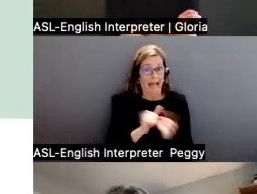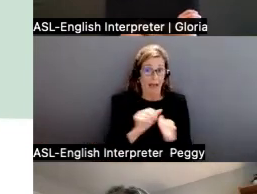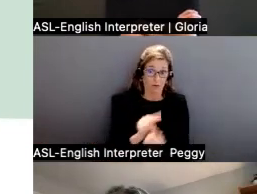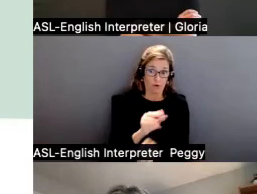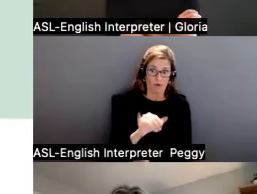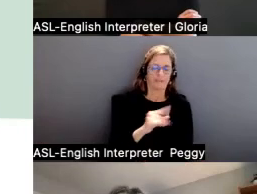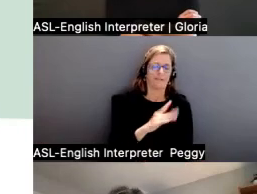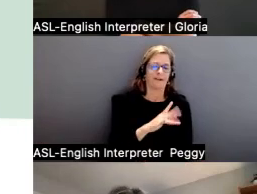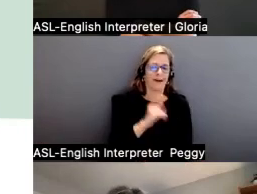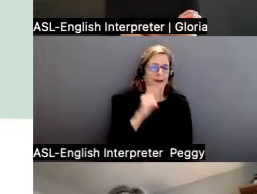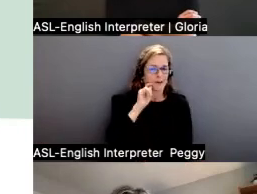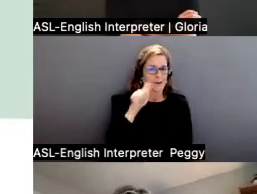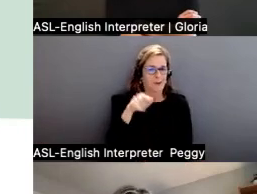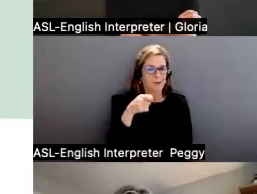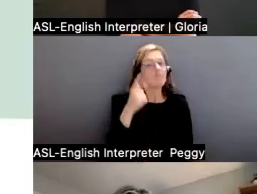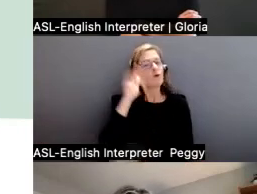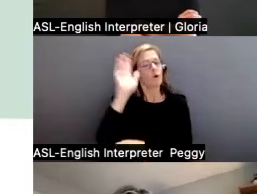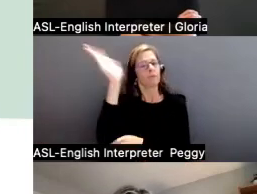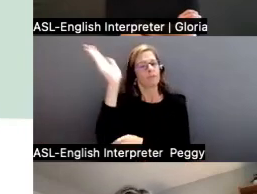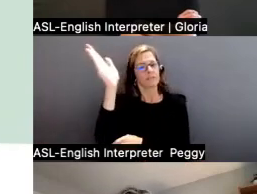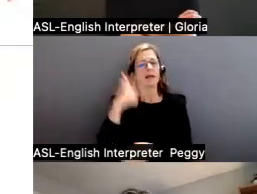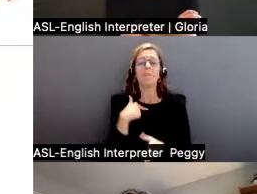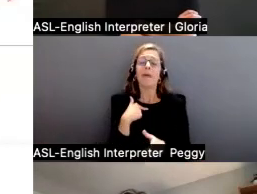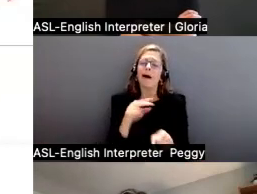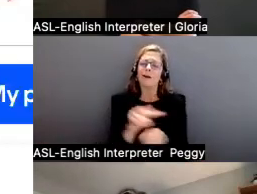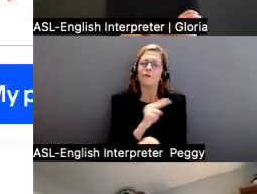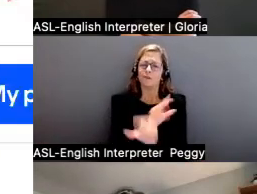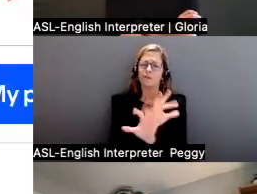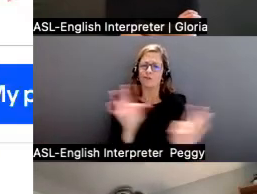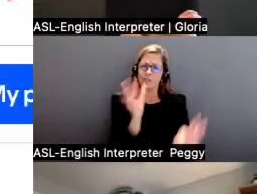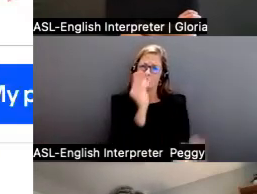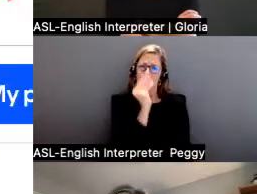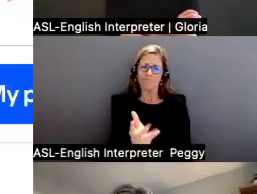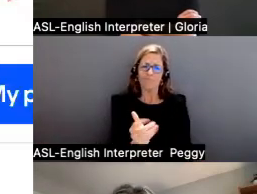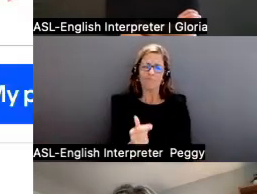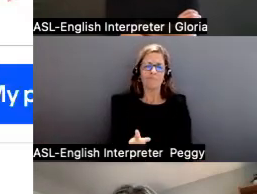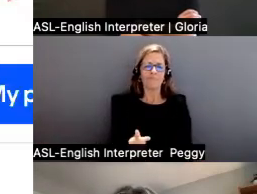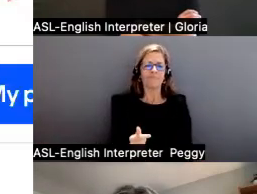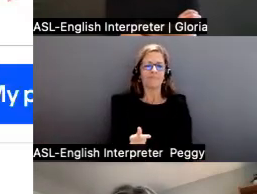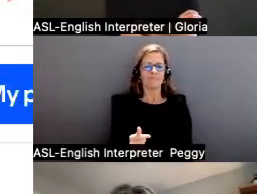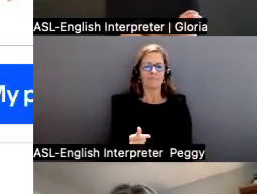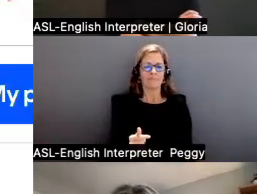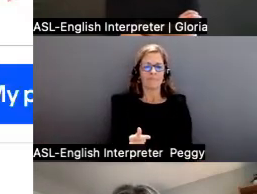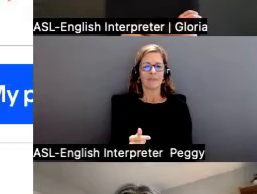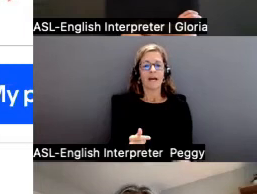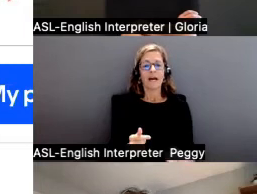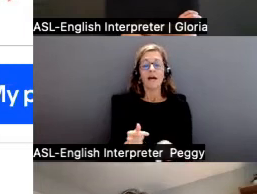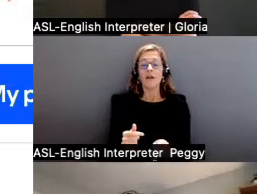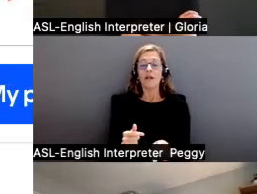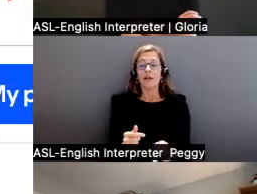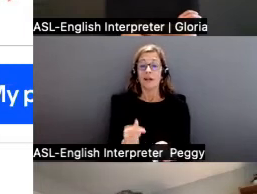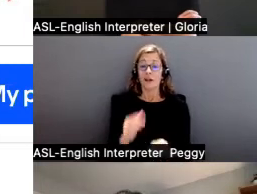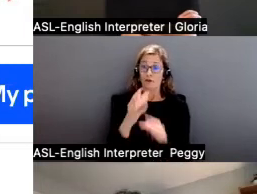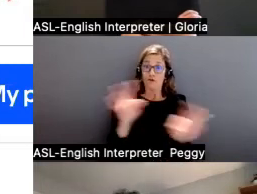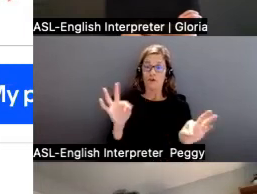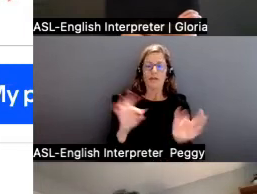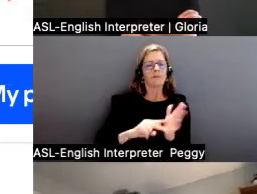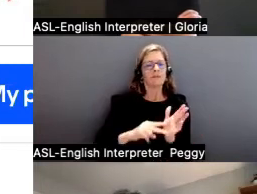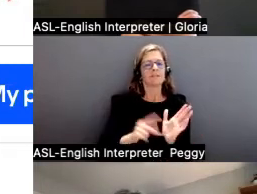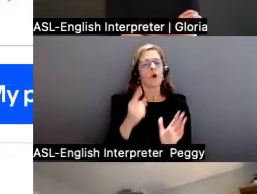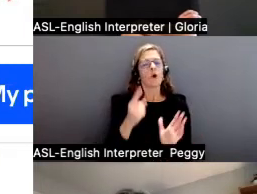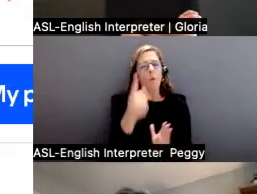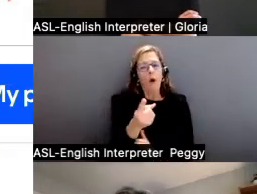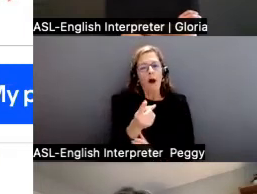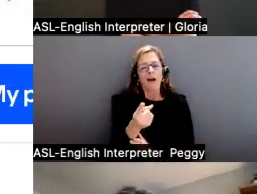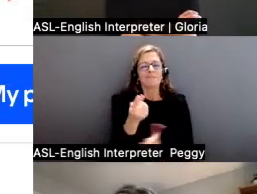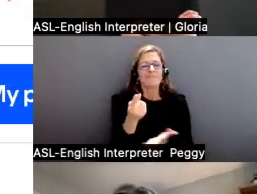free version, that's what I have, is something that you can use one thing at a time. So what basically it means is